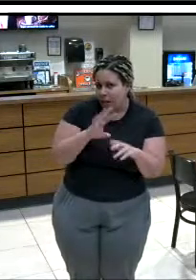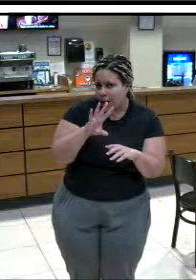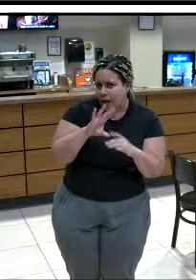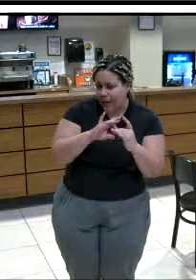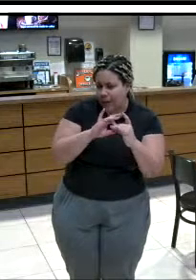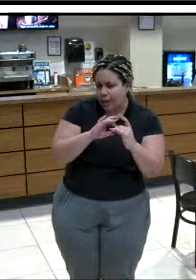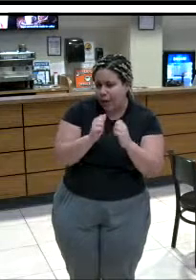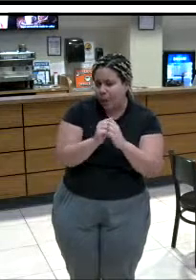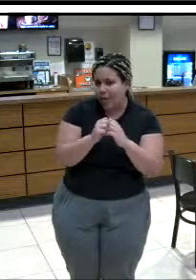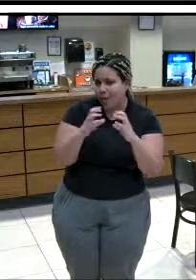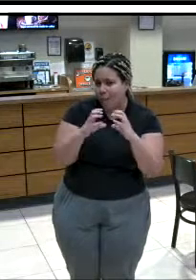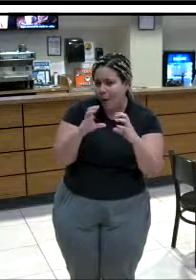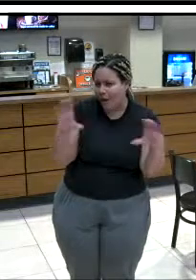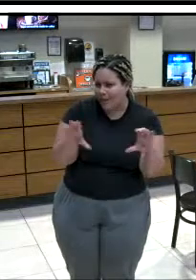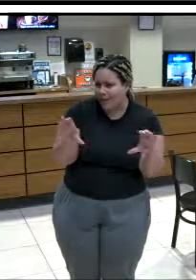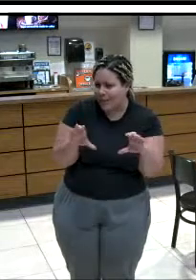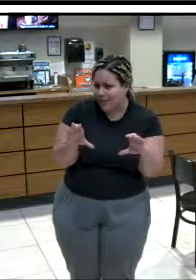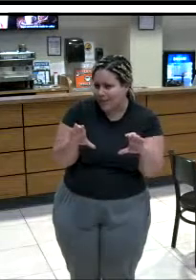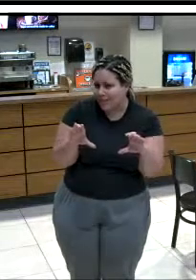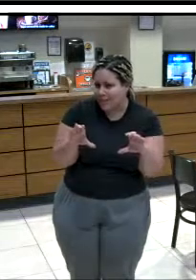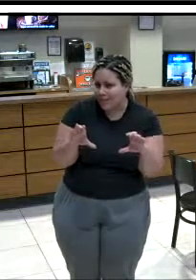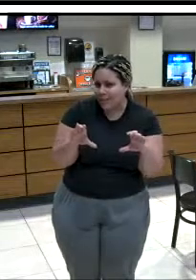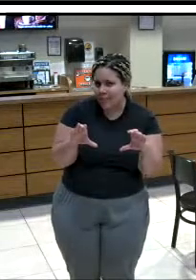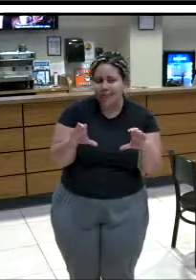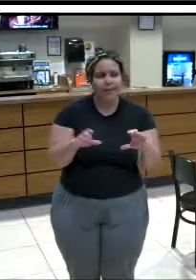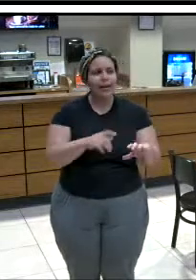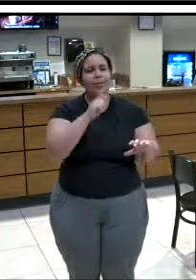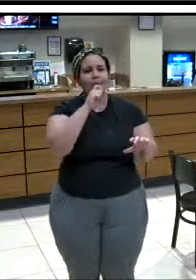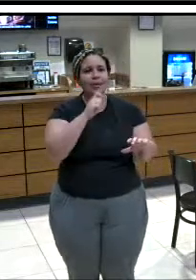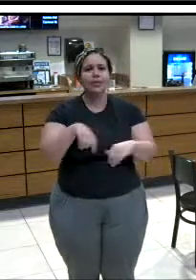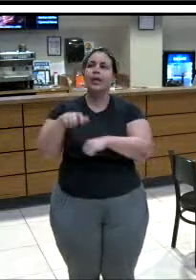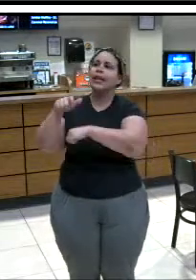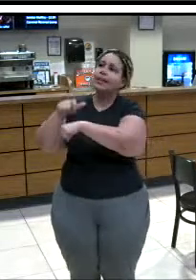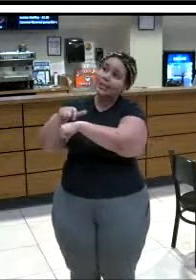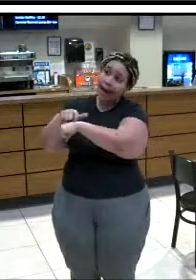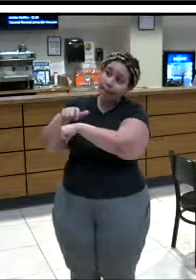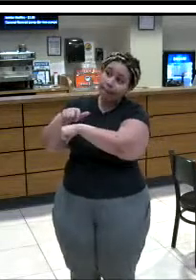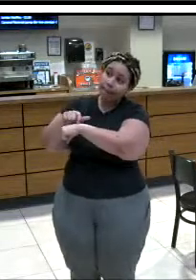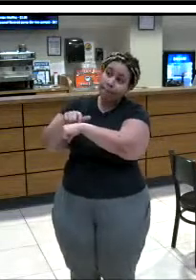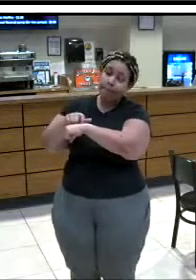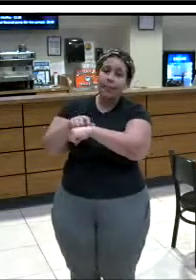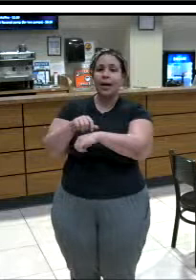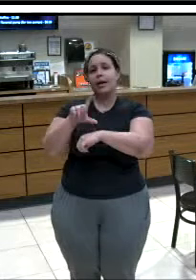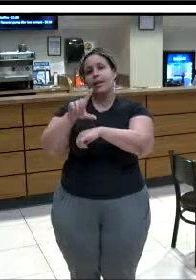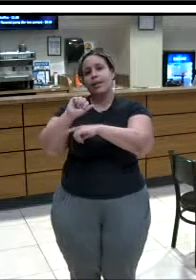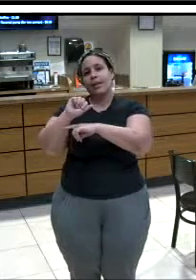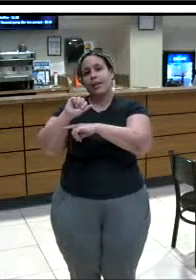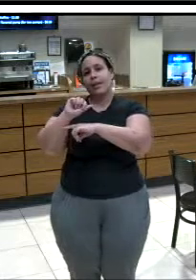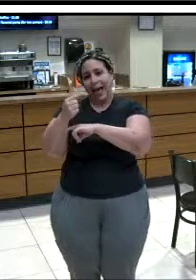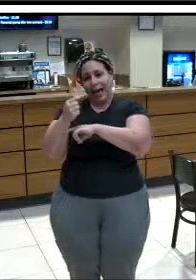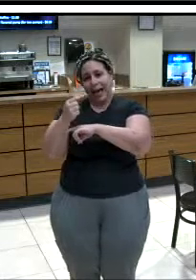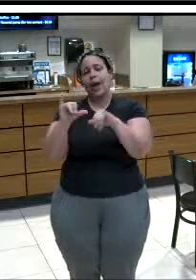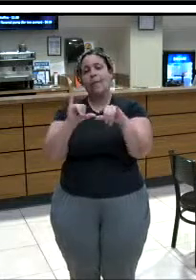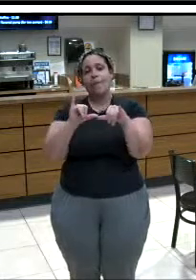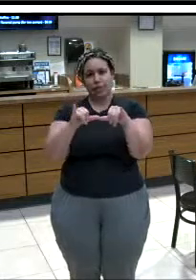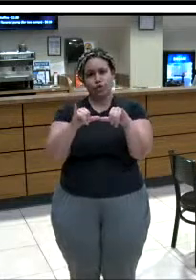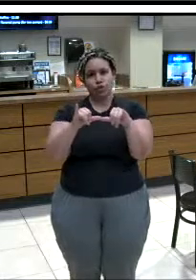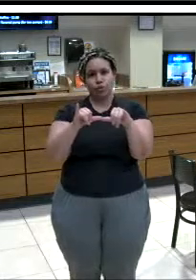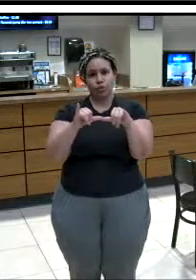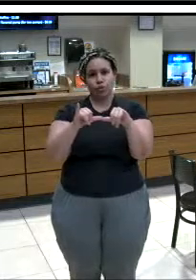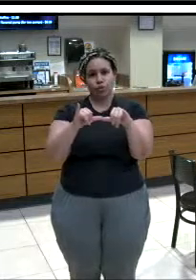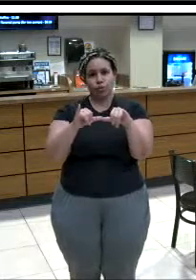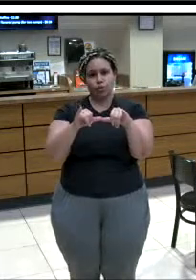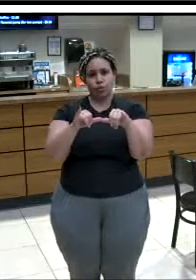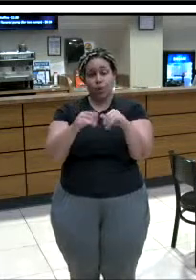You can unmute yourself and tell me. The time. The time, right? The lag measure in the ball activity is the time.